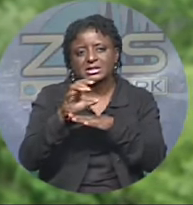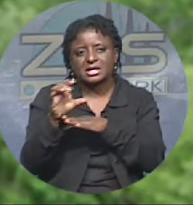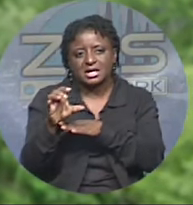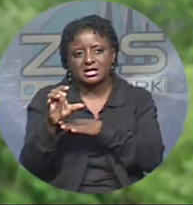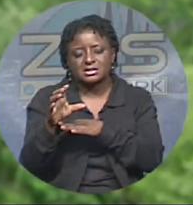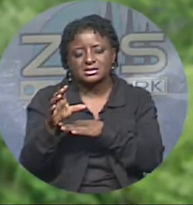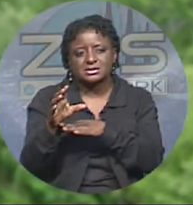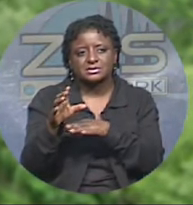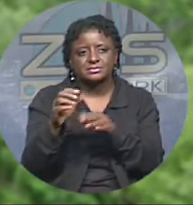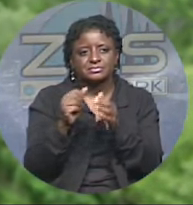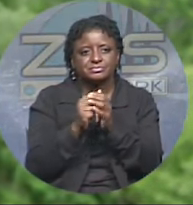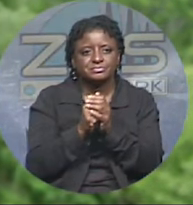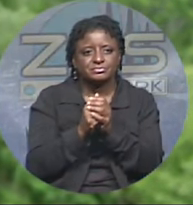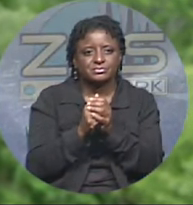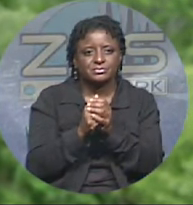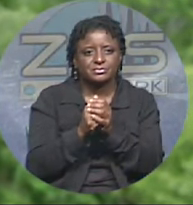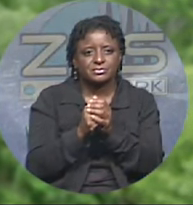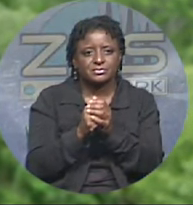Puerto Plata,